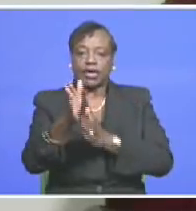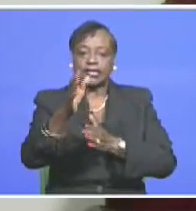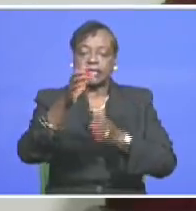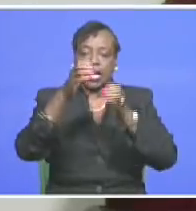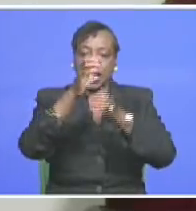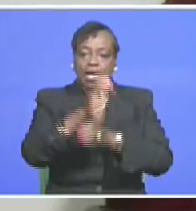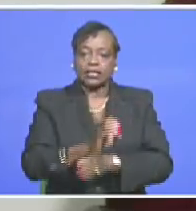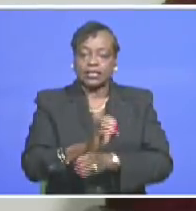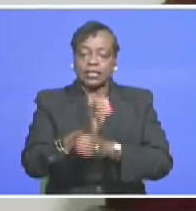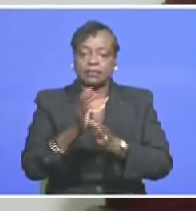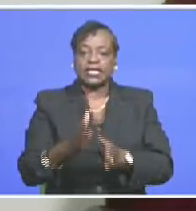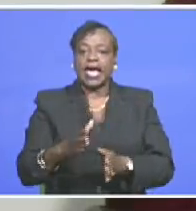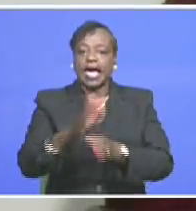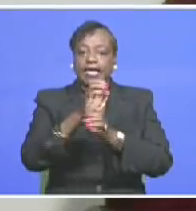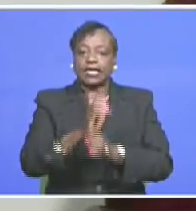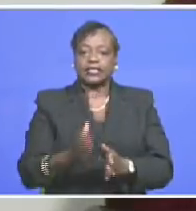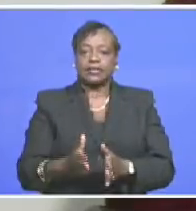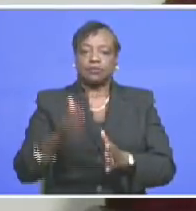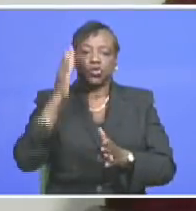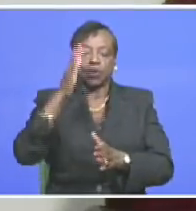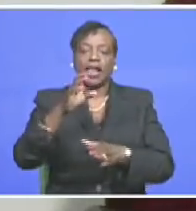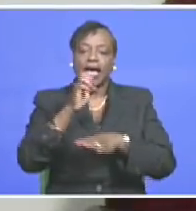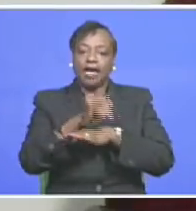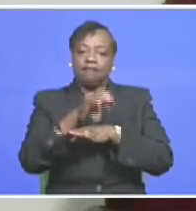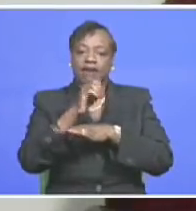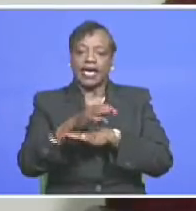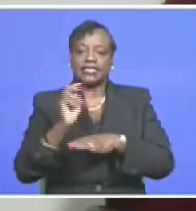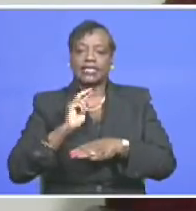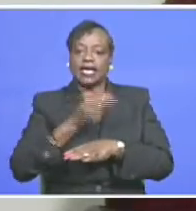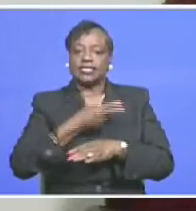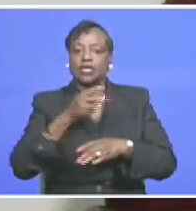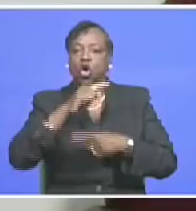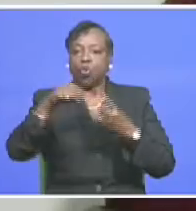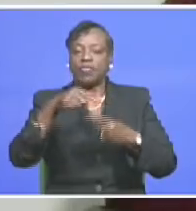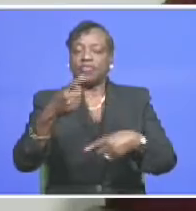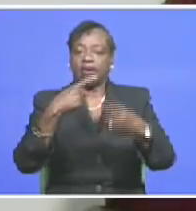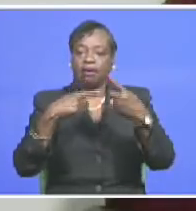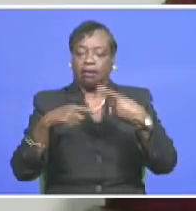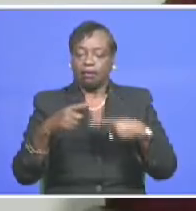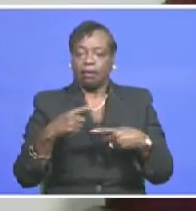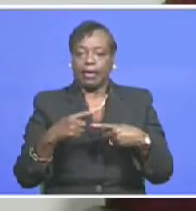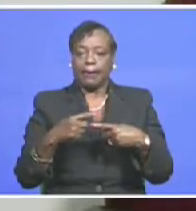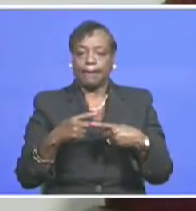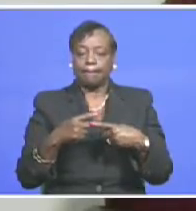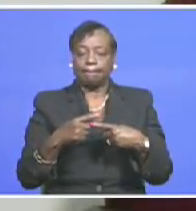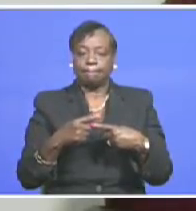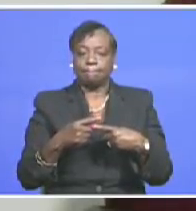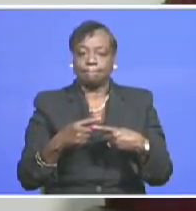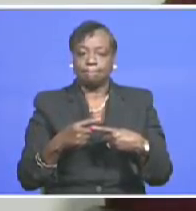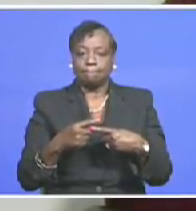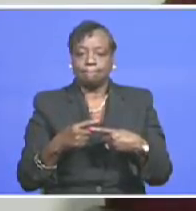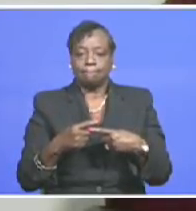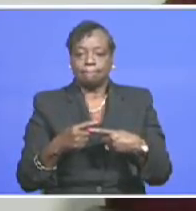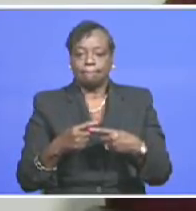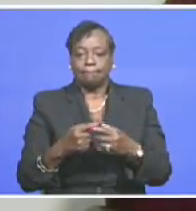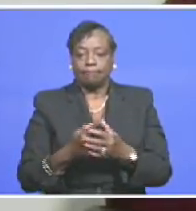customs would advise us upon the arrival of these weapons and